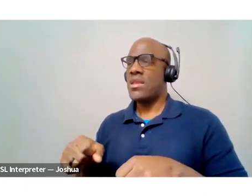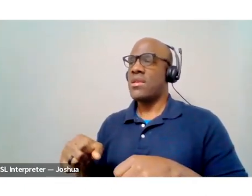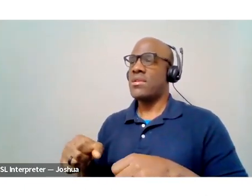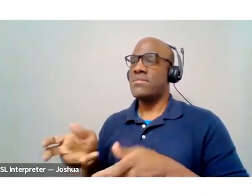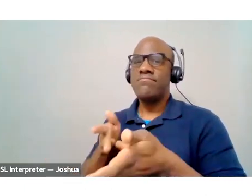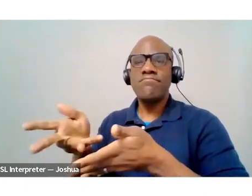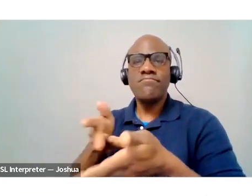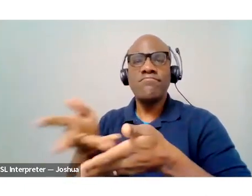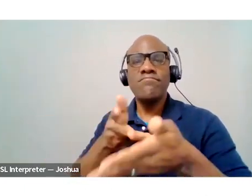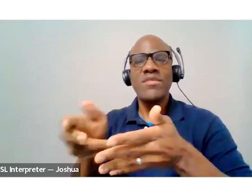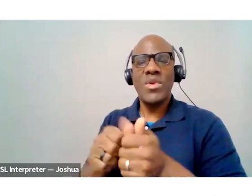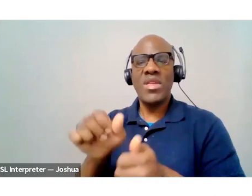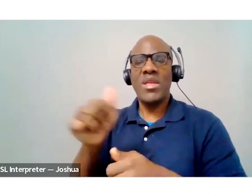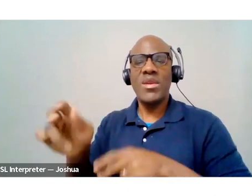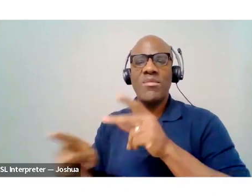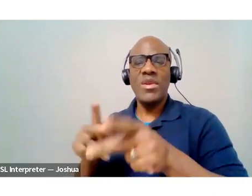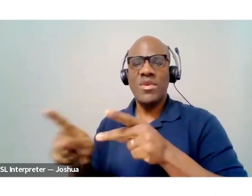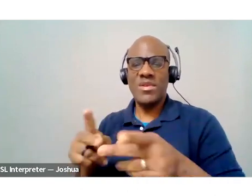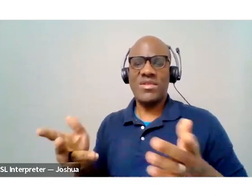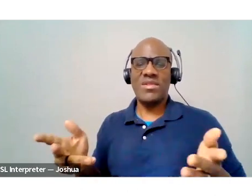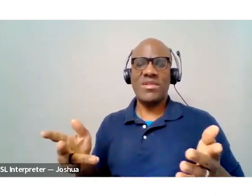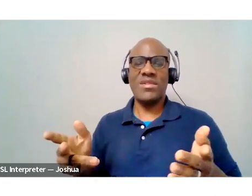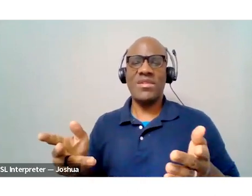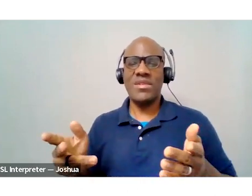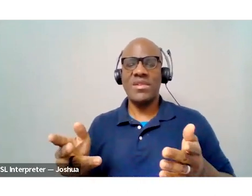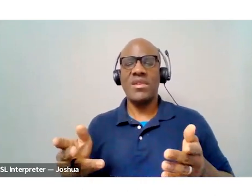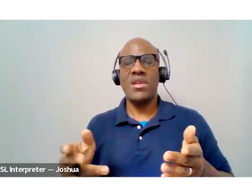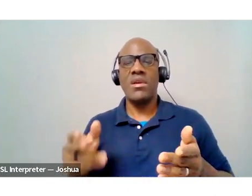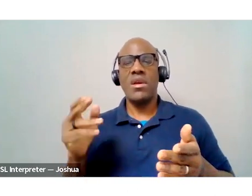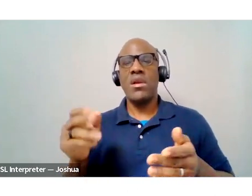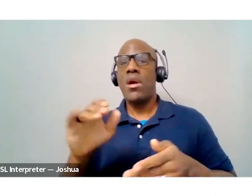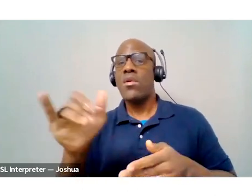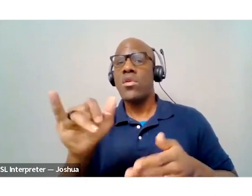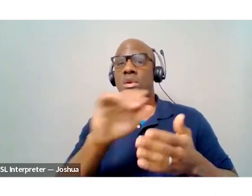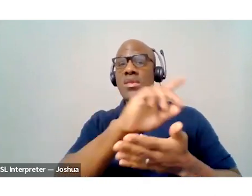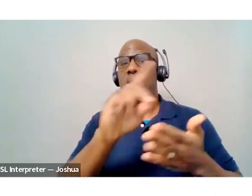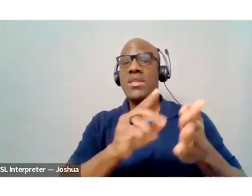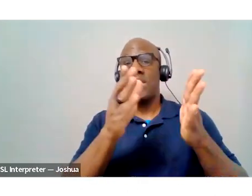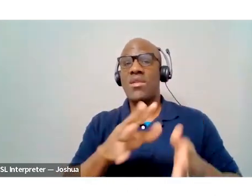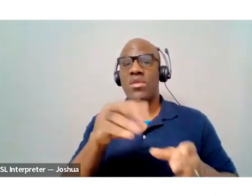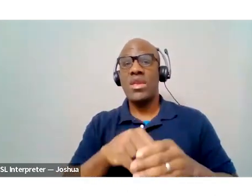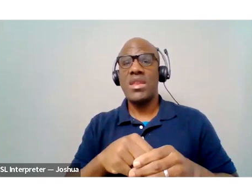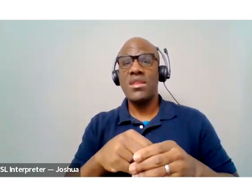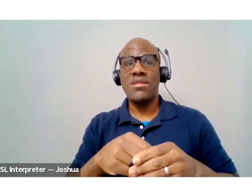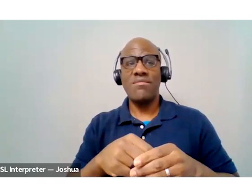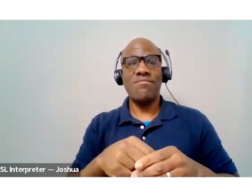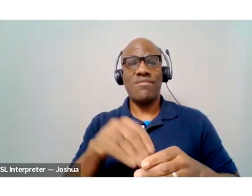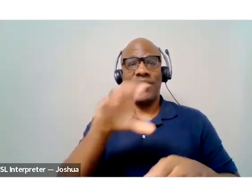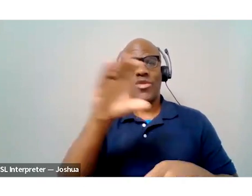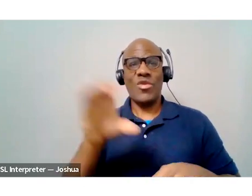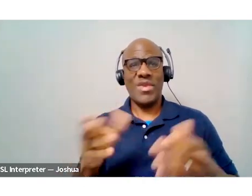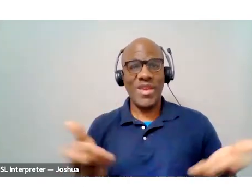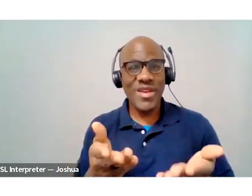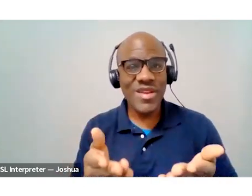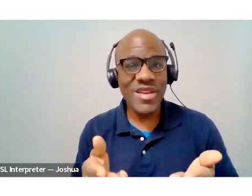trying to figure all of it out. And for all my designers in the room, what are ways that we could create social